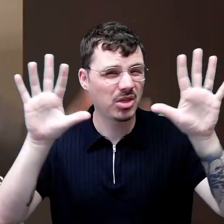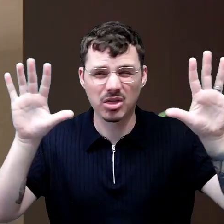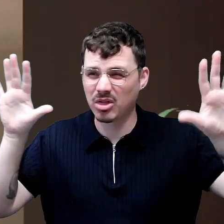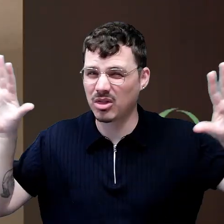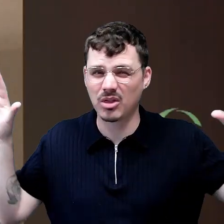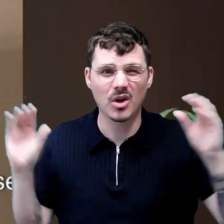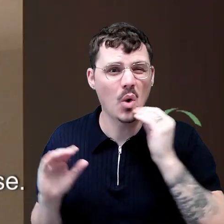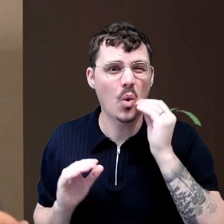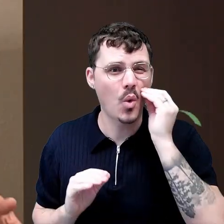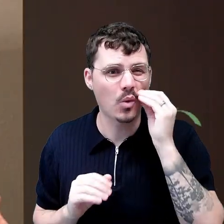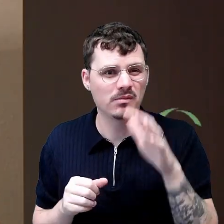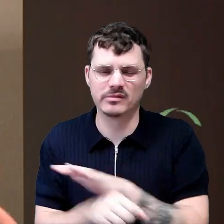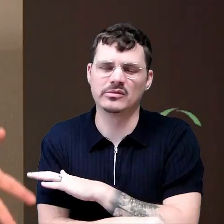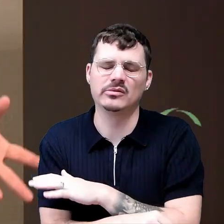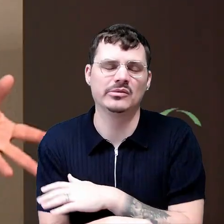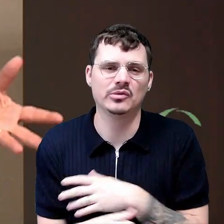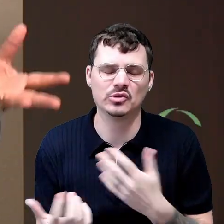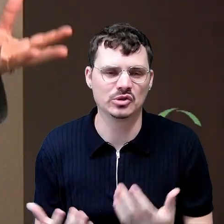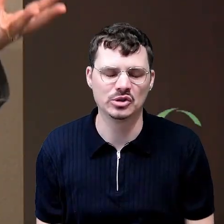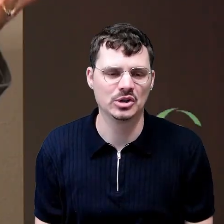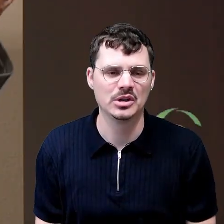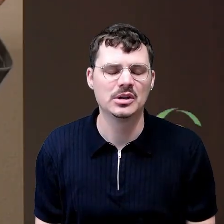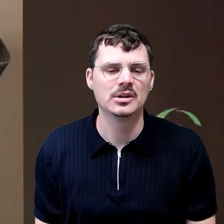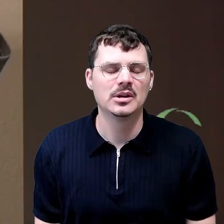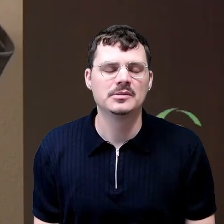everywhere throughout the house.